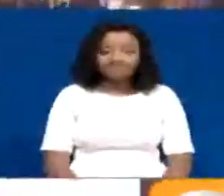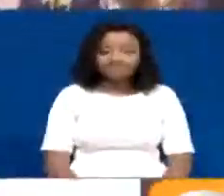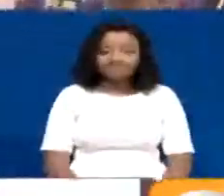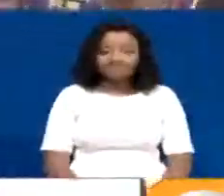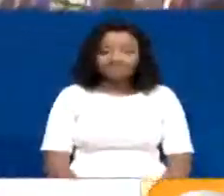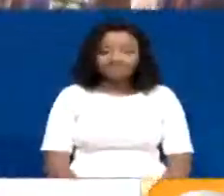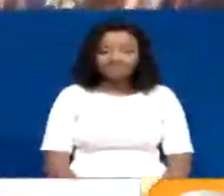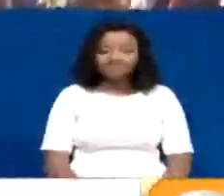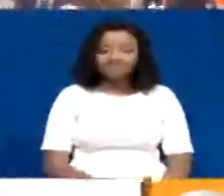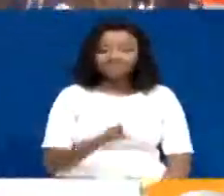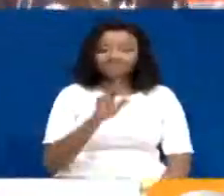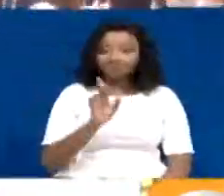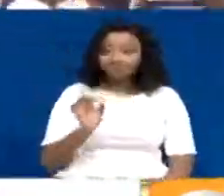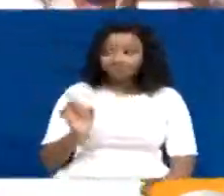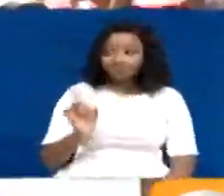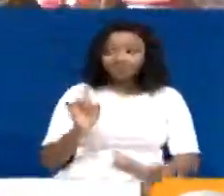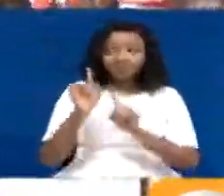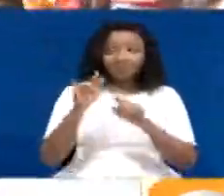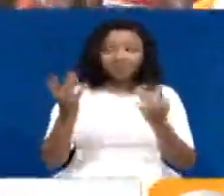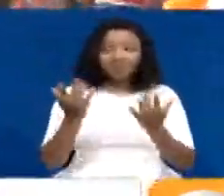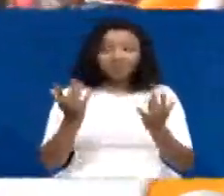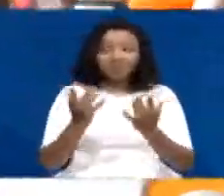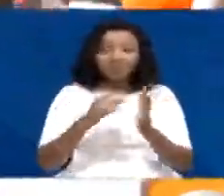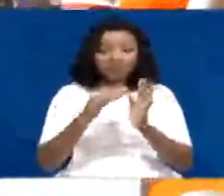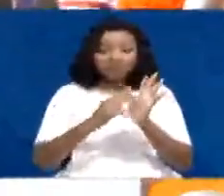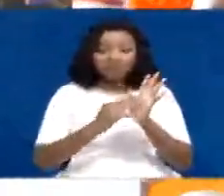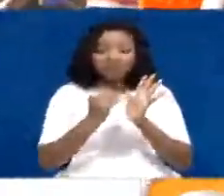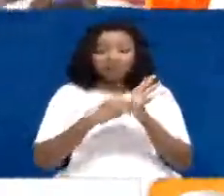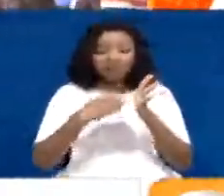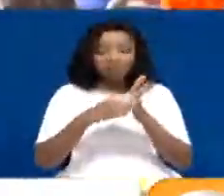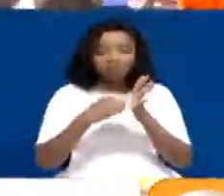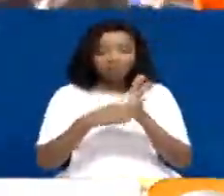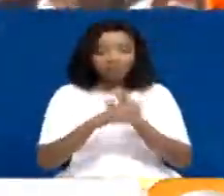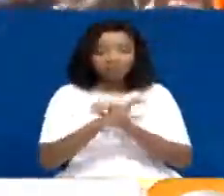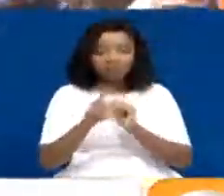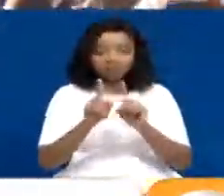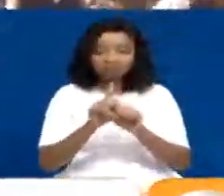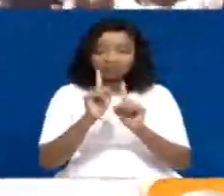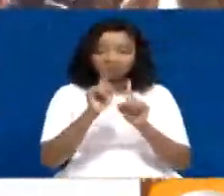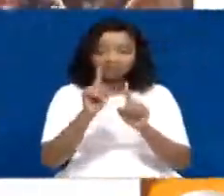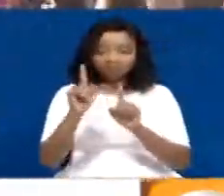The Wiper leader pitched tent in Makueni County as his Ukambani tour entered its second day.